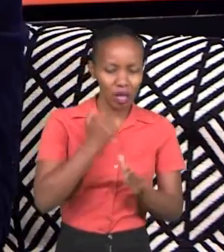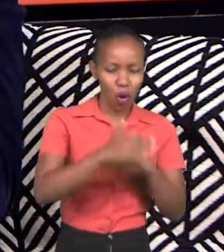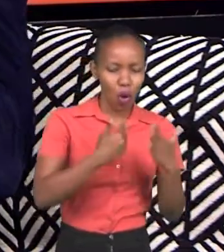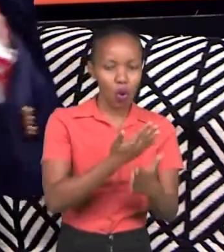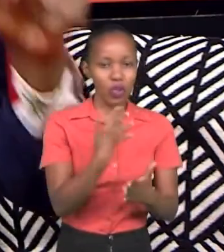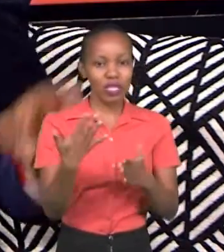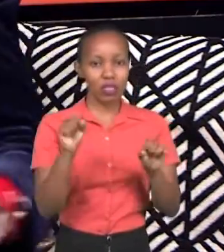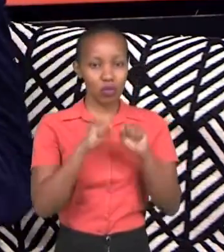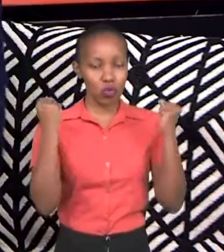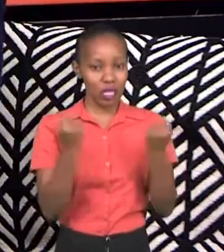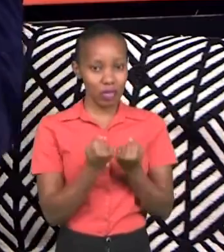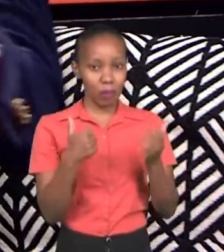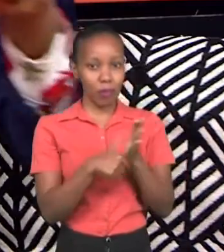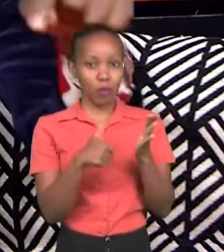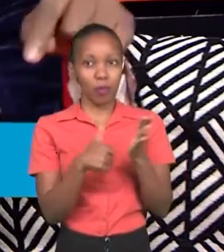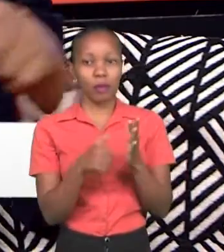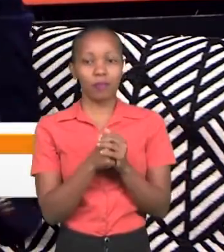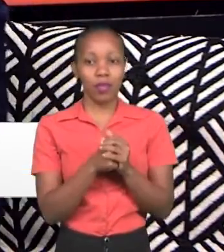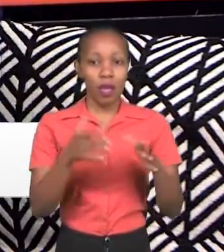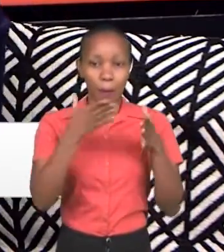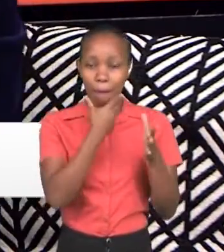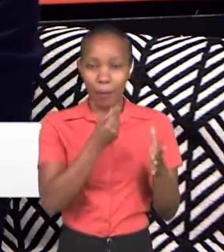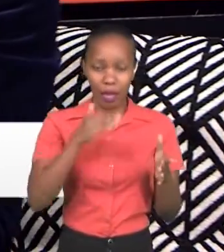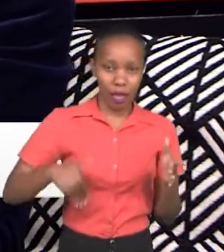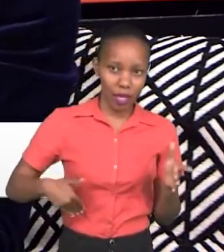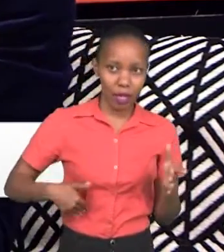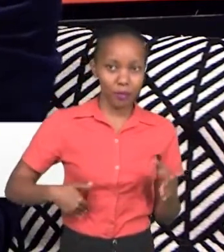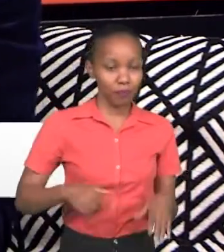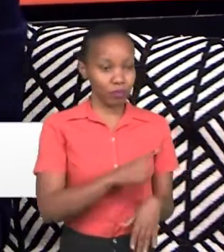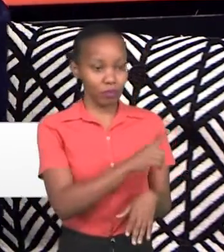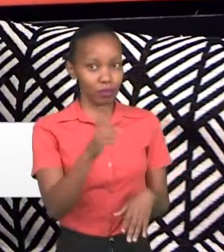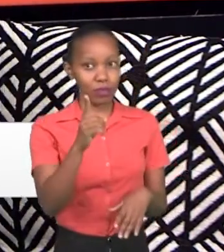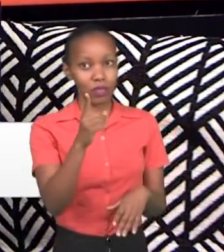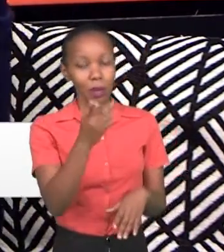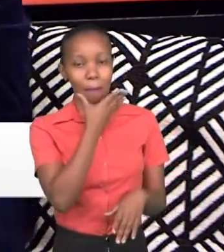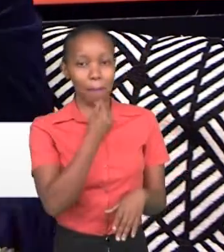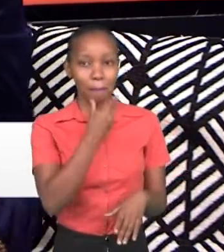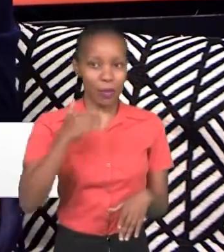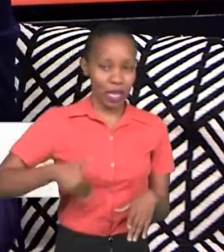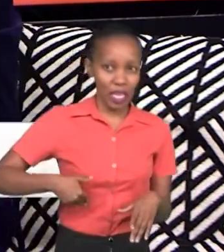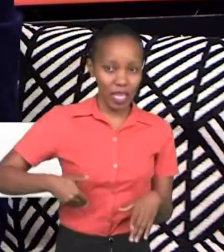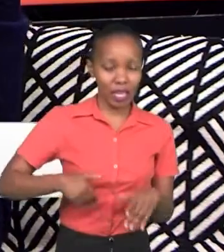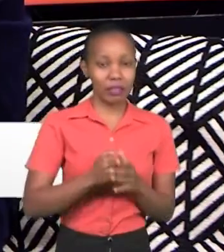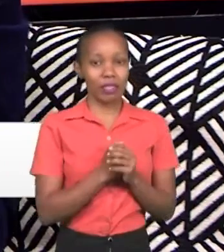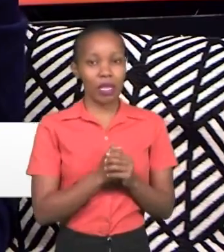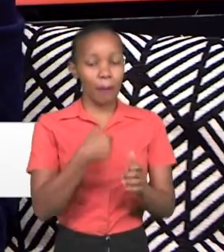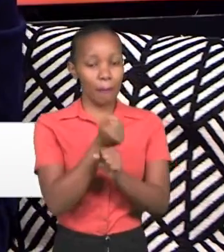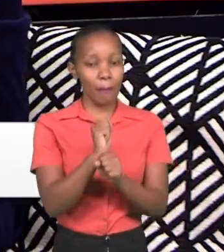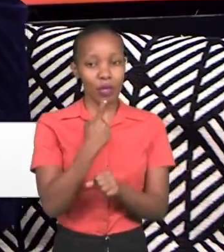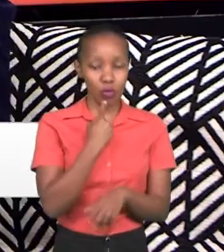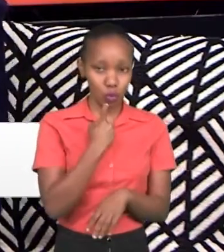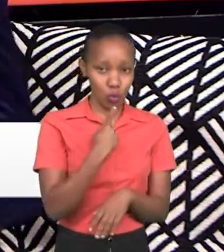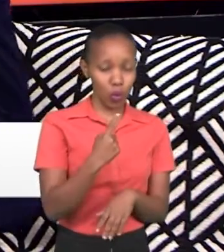things, societal just vices surrounding the young men. Yeah. Now, you are the young man we are looking into, like we are looking up to make sure at least